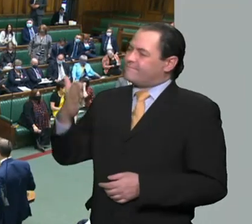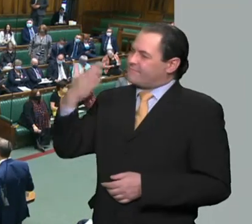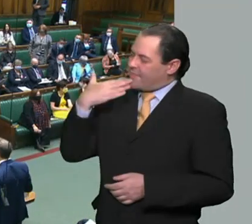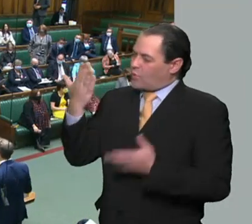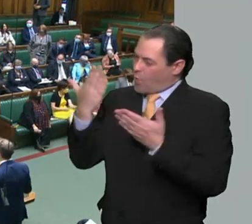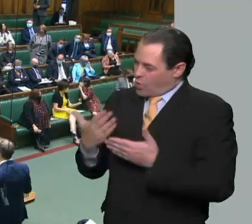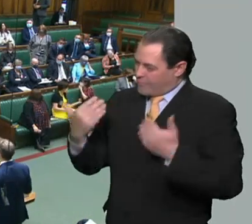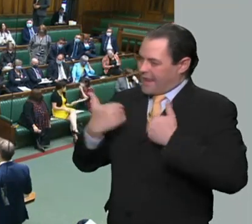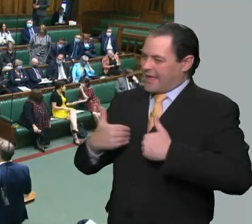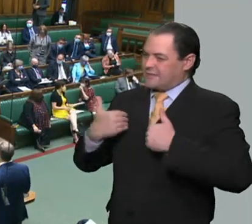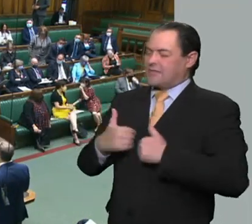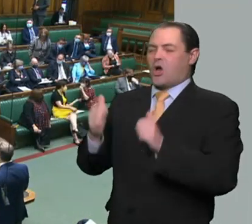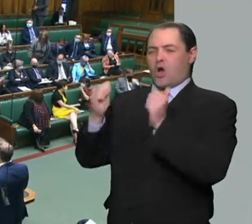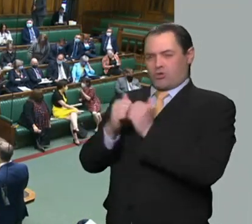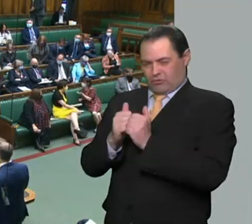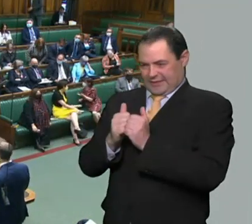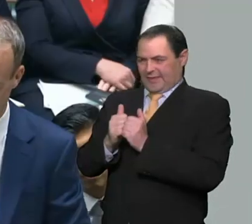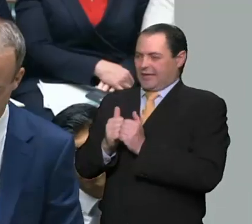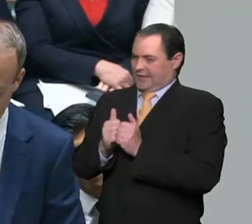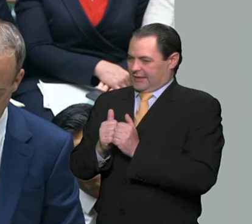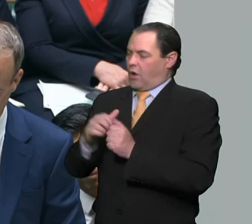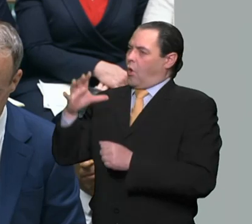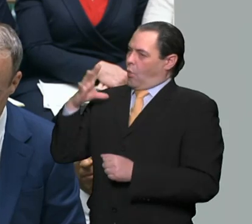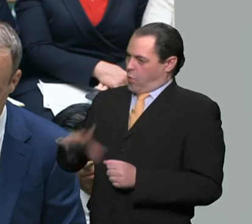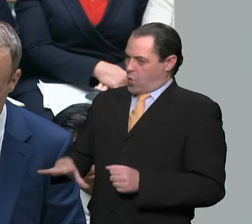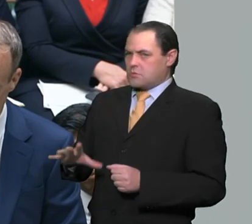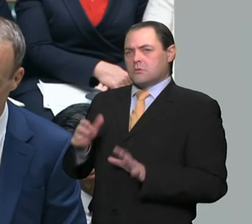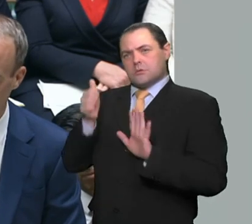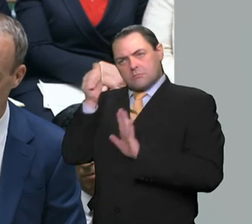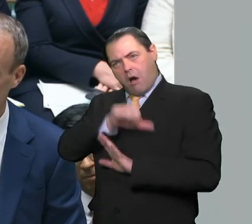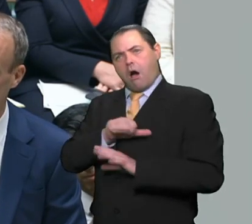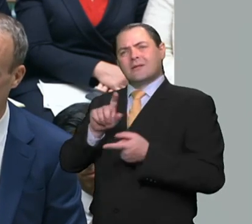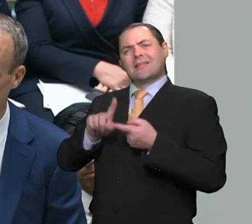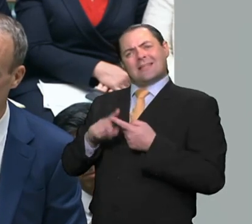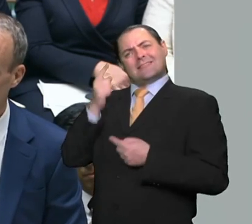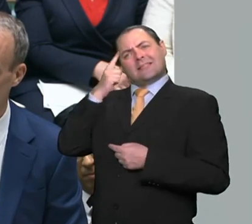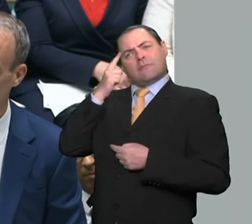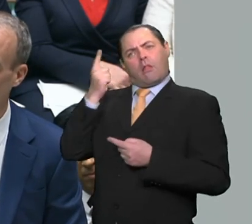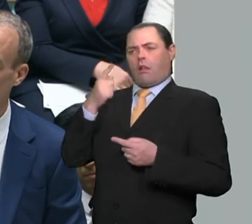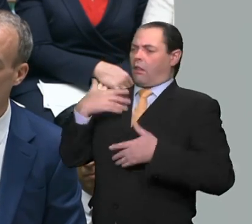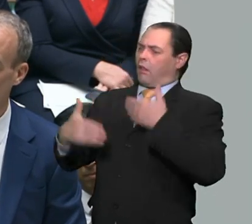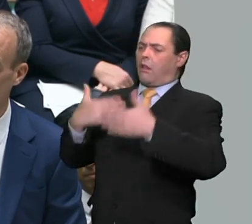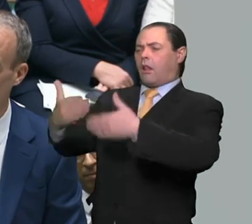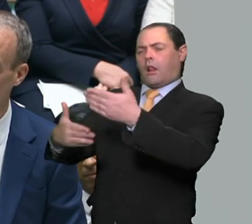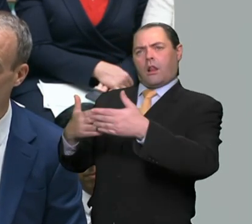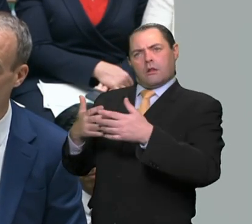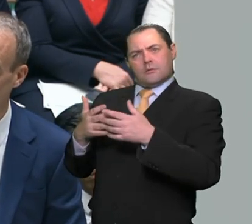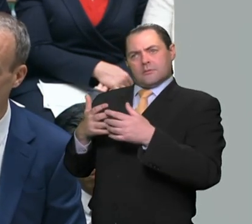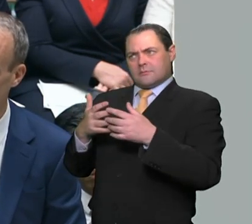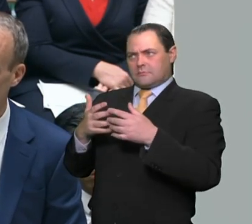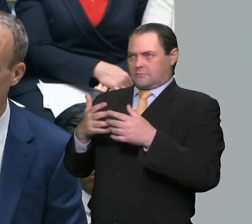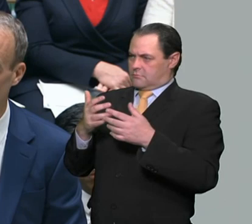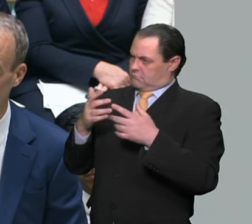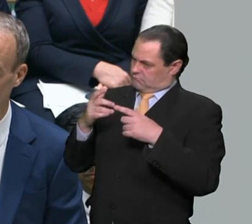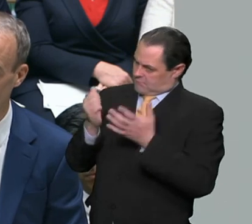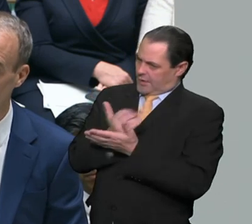Lady? We absolutely agree that having a smart and pragmatic approach is the only way that we will be able to uphold